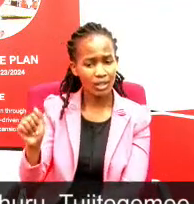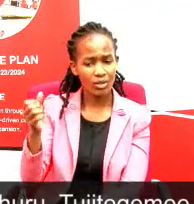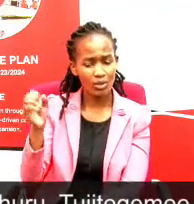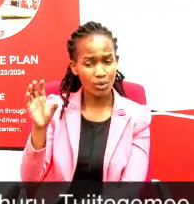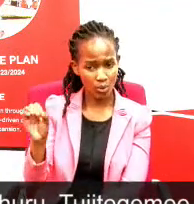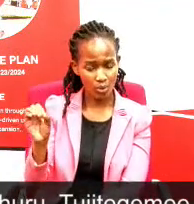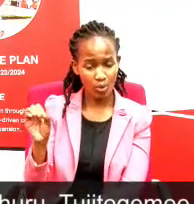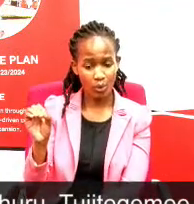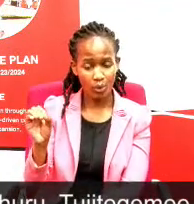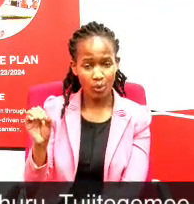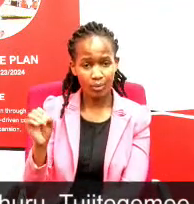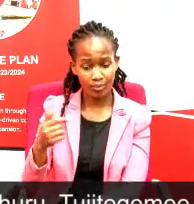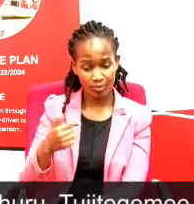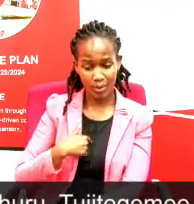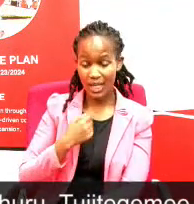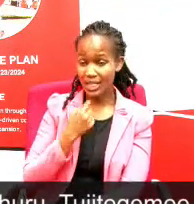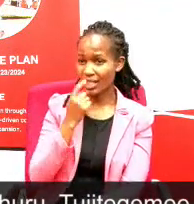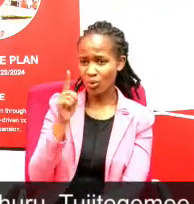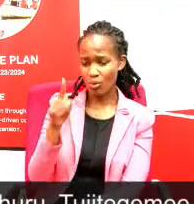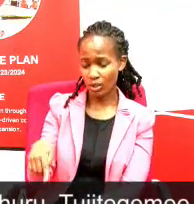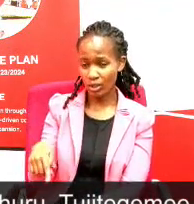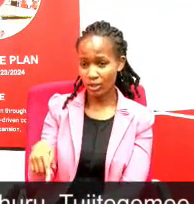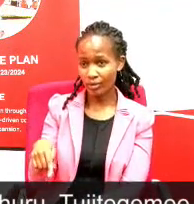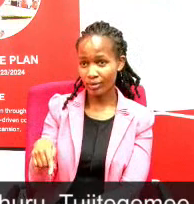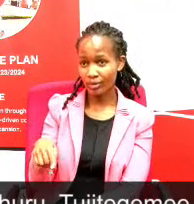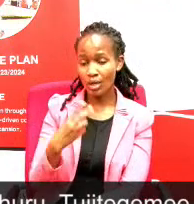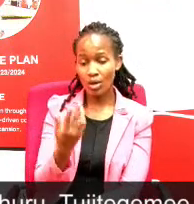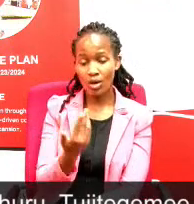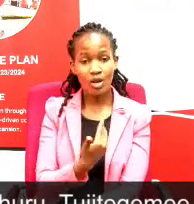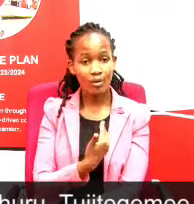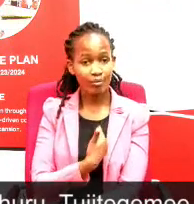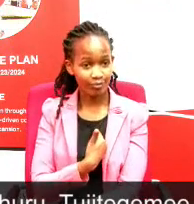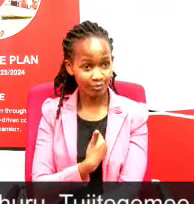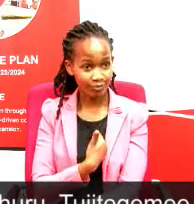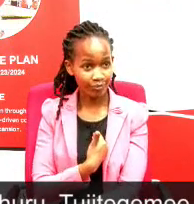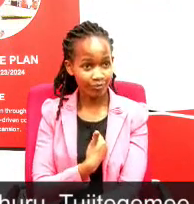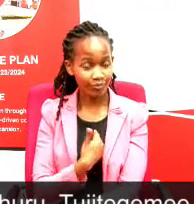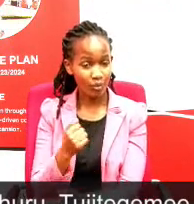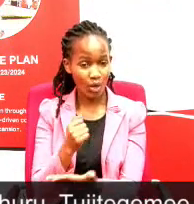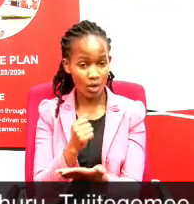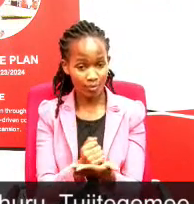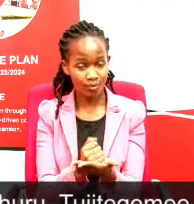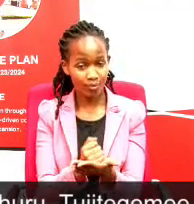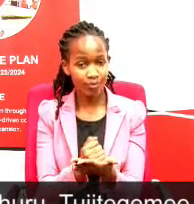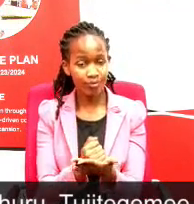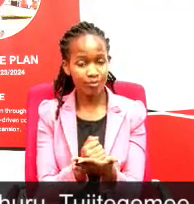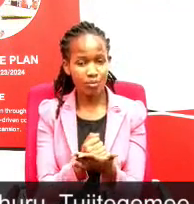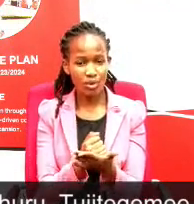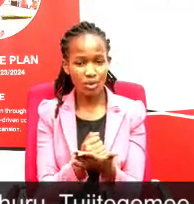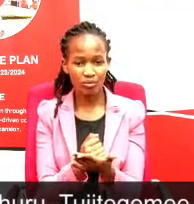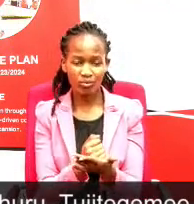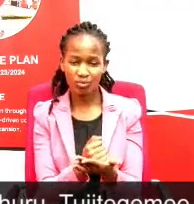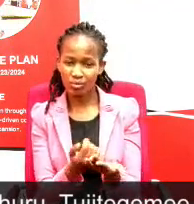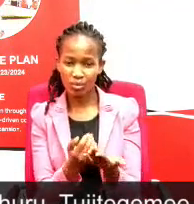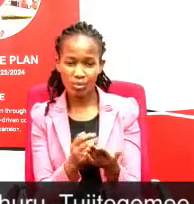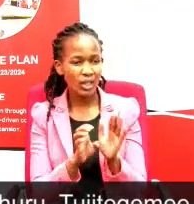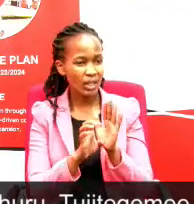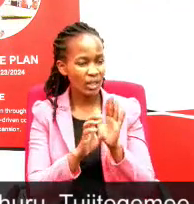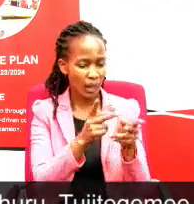So I suggest we have an office at a middle point like